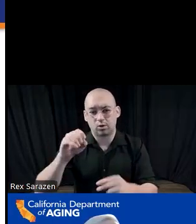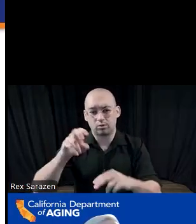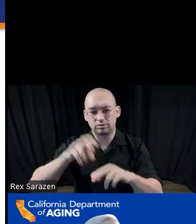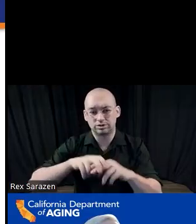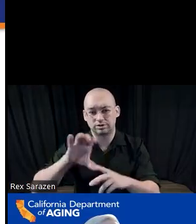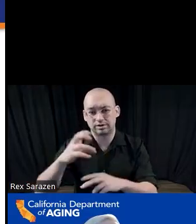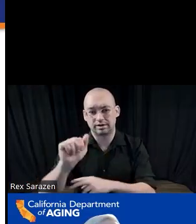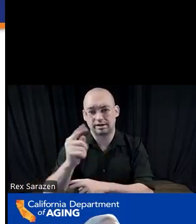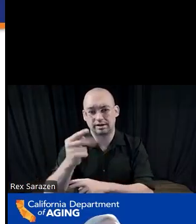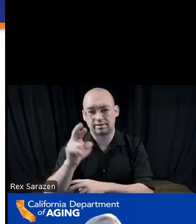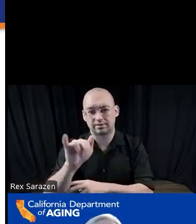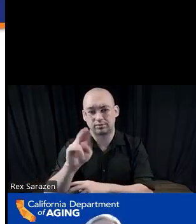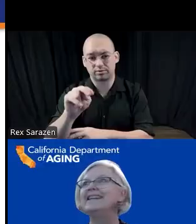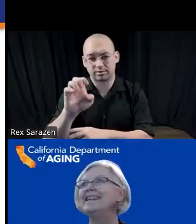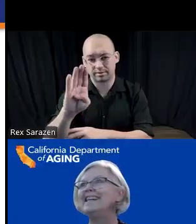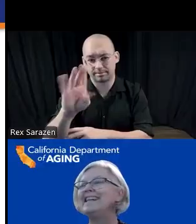Blakemore, to